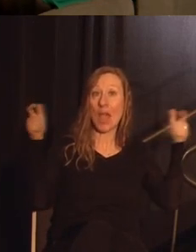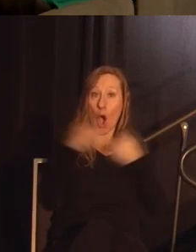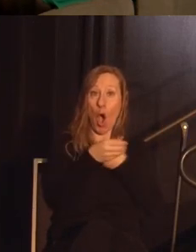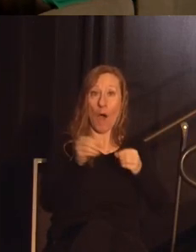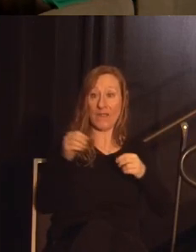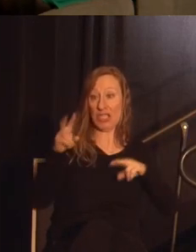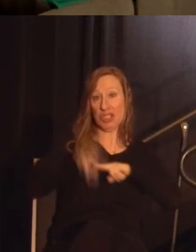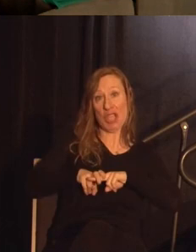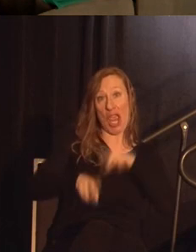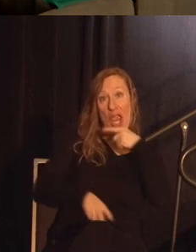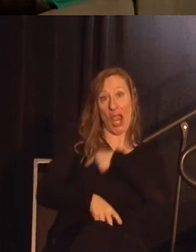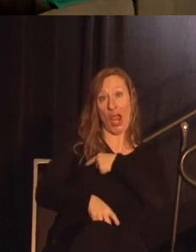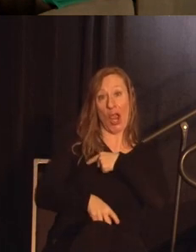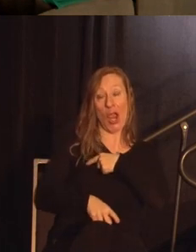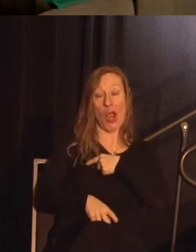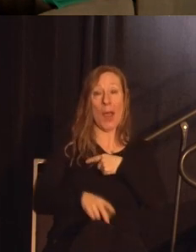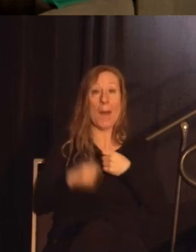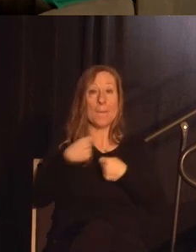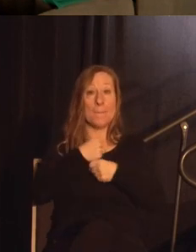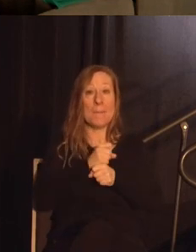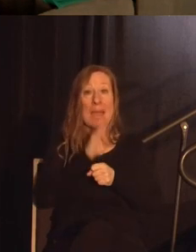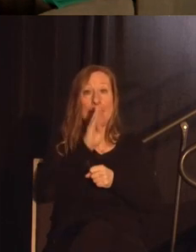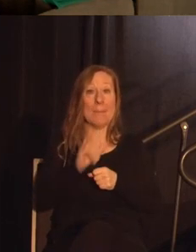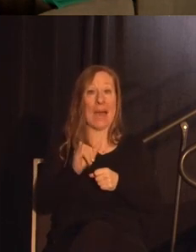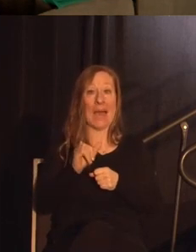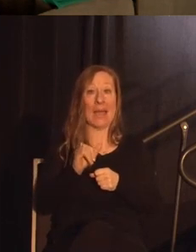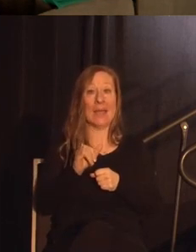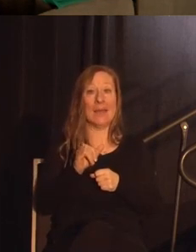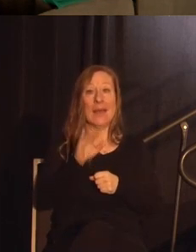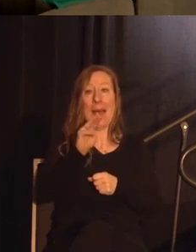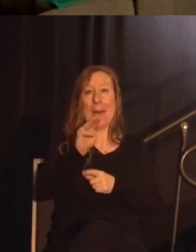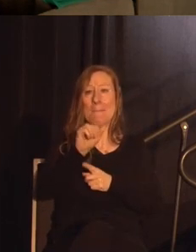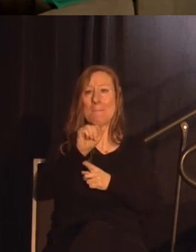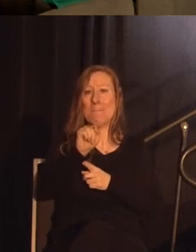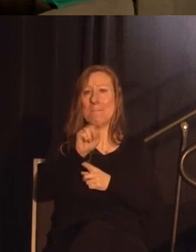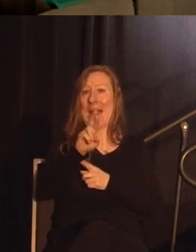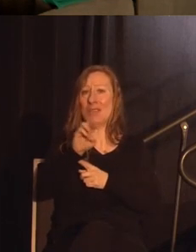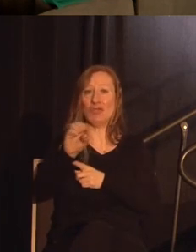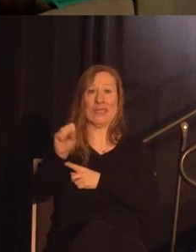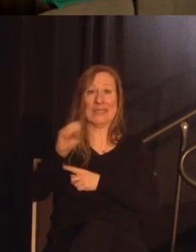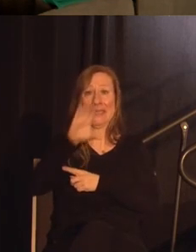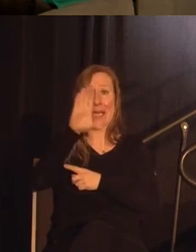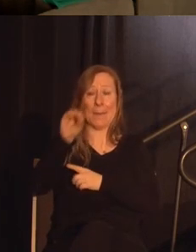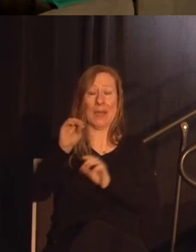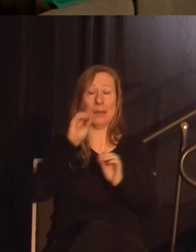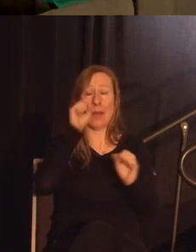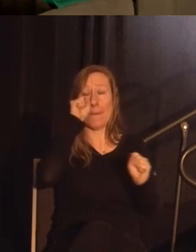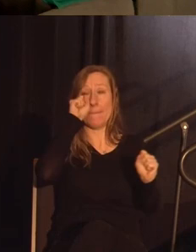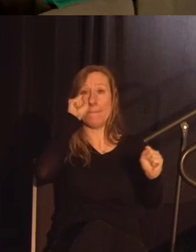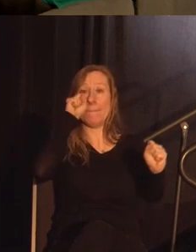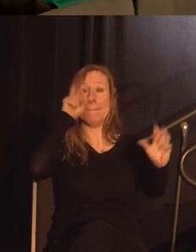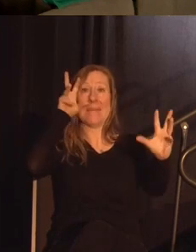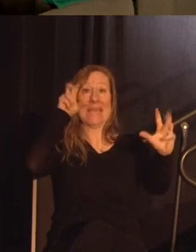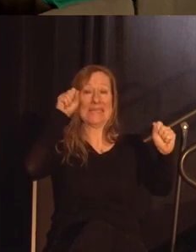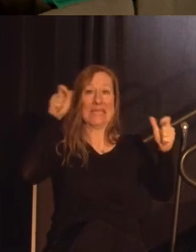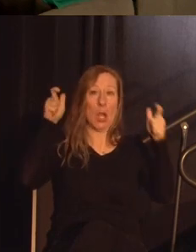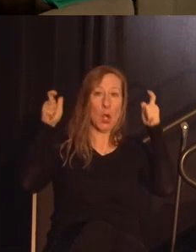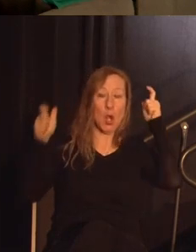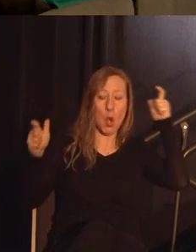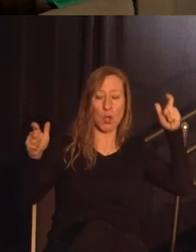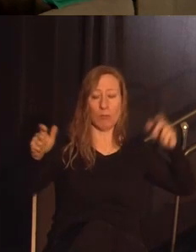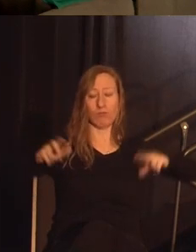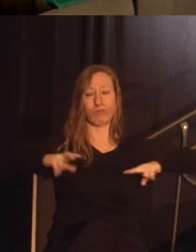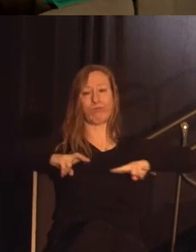office chair that was like made by a mattress company. Like it is incredible. It is so huge and so